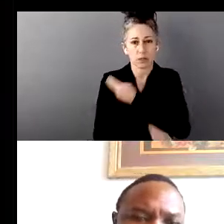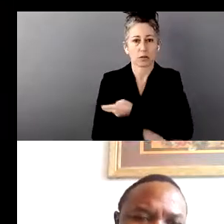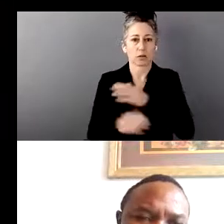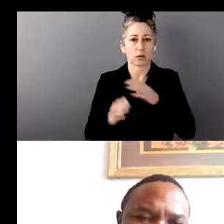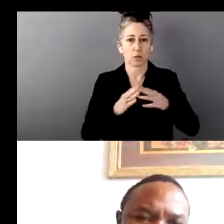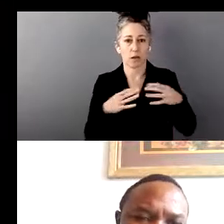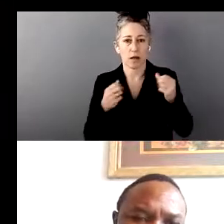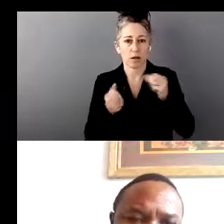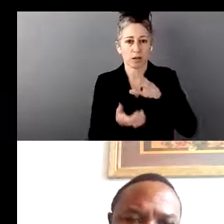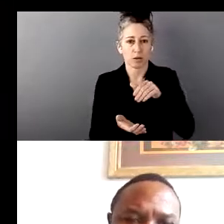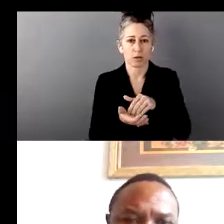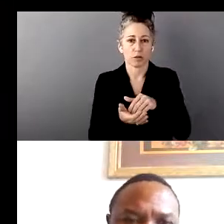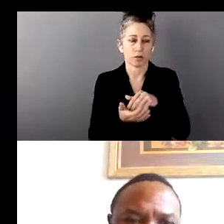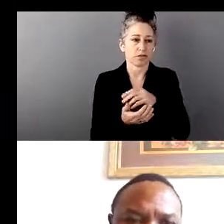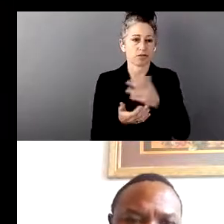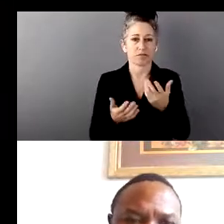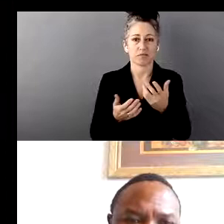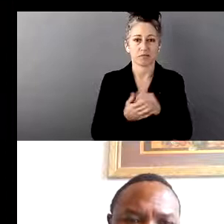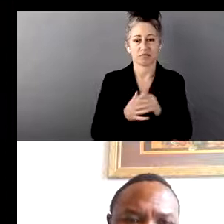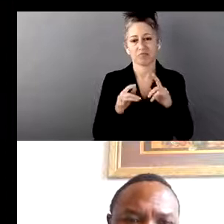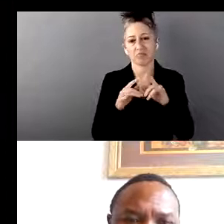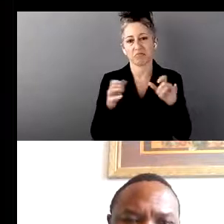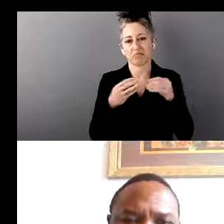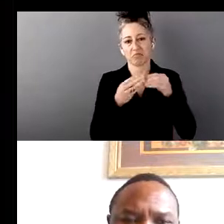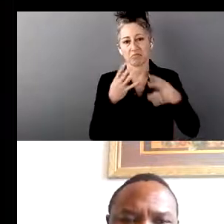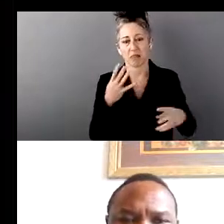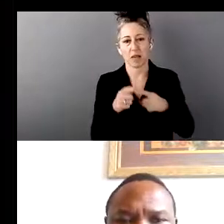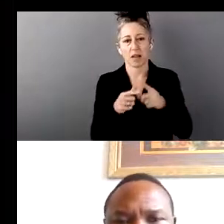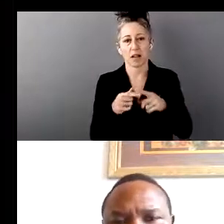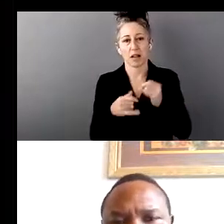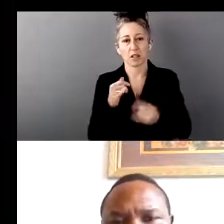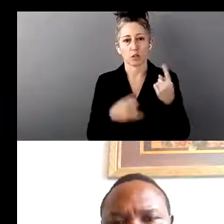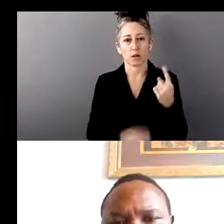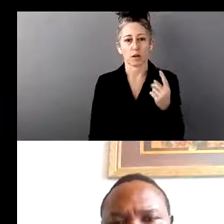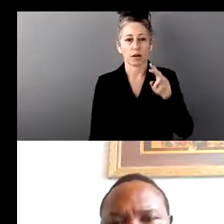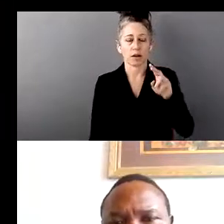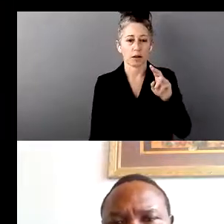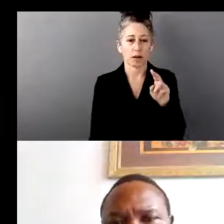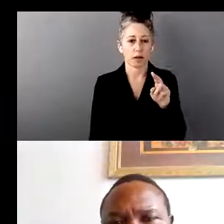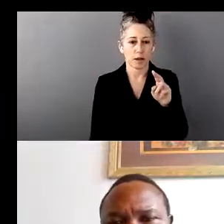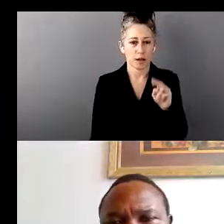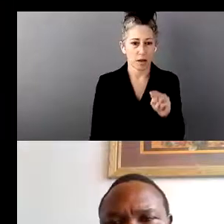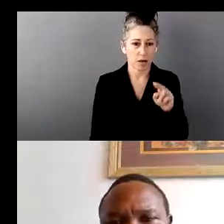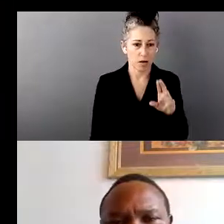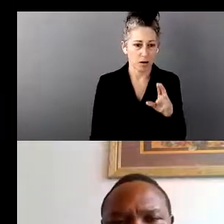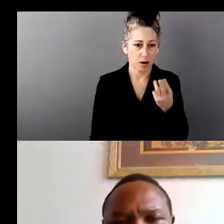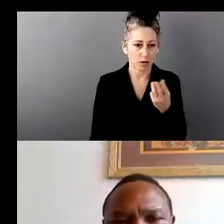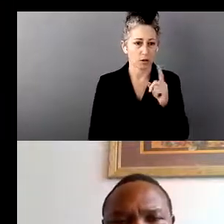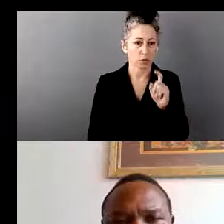centers, etc. Then the last one, NIDILRR, NIH, and other federal agencies should develop new